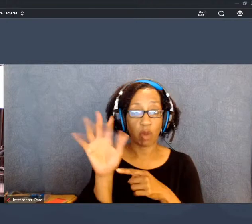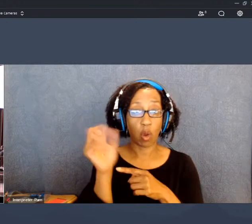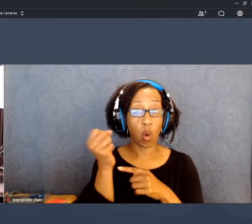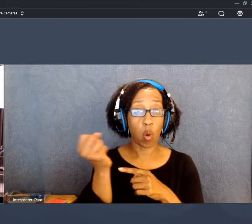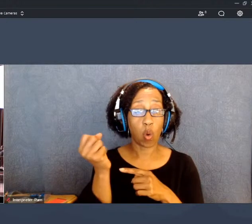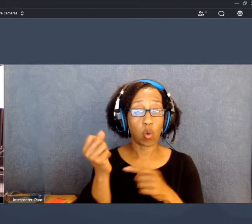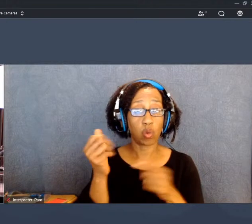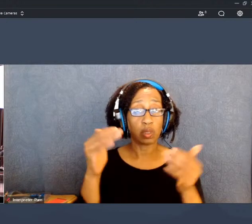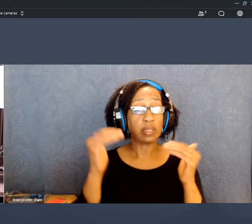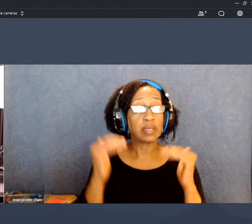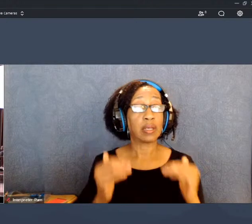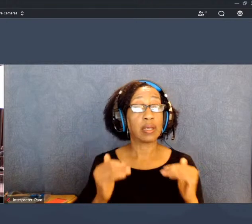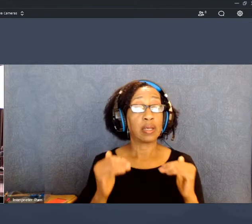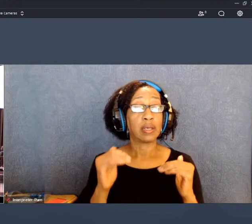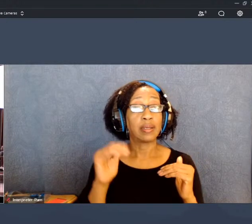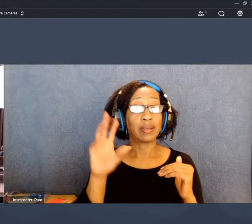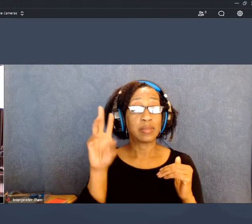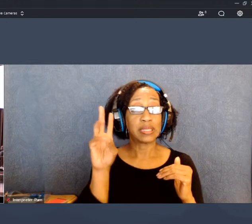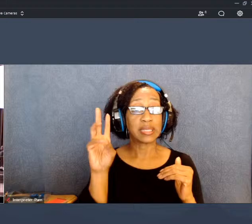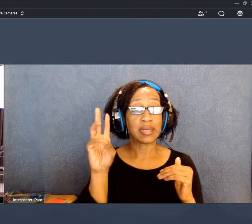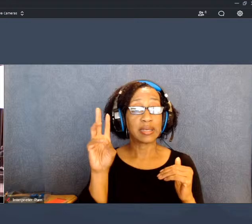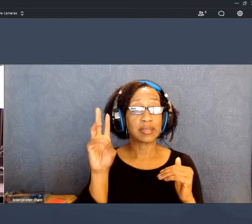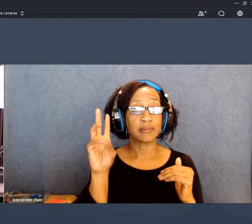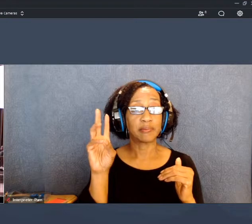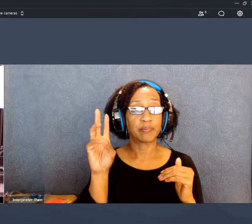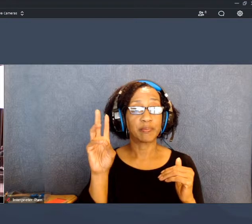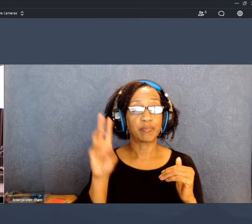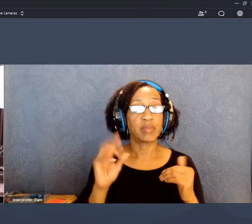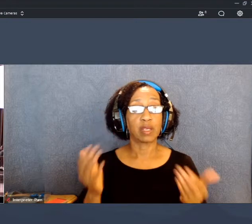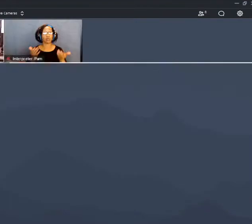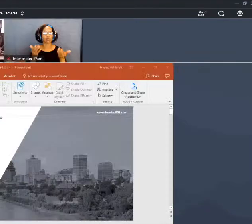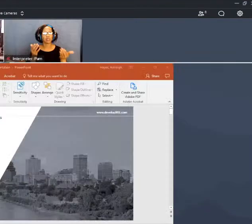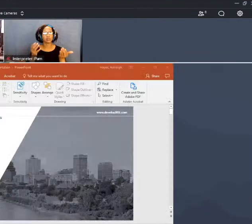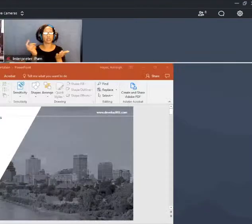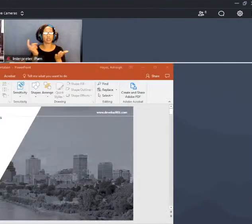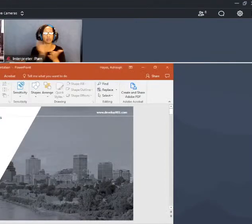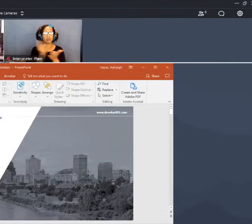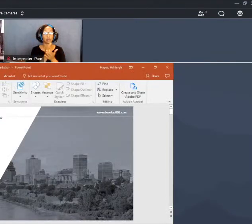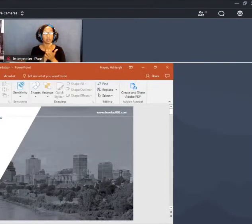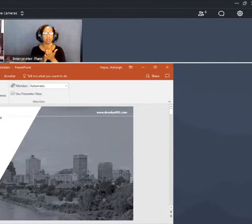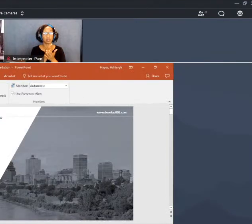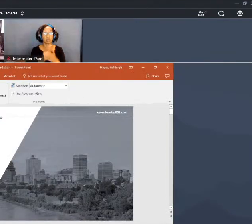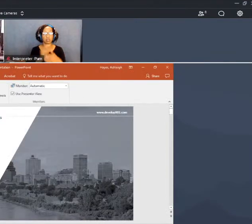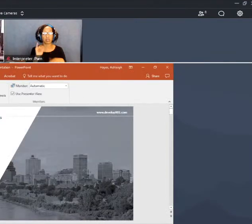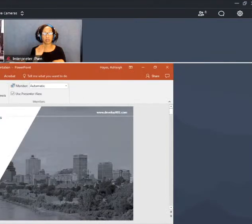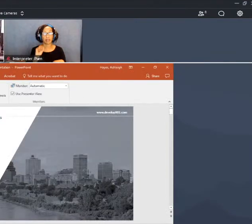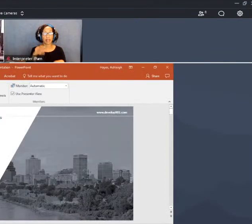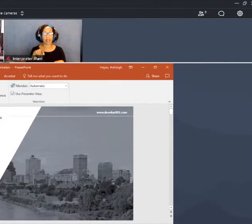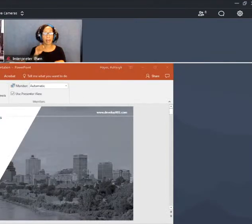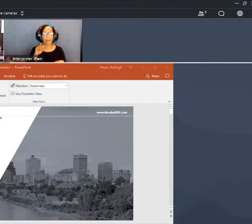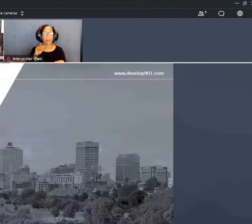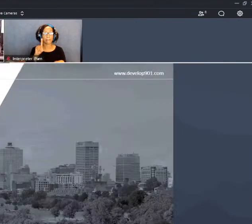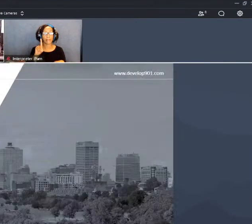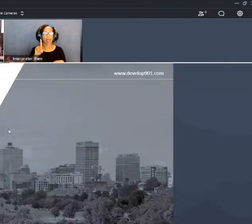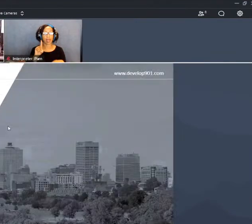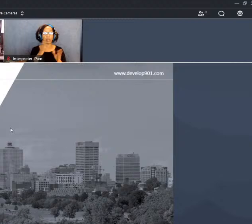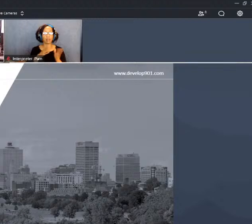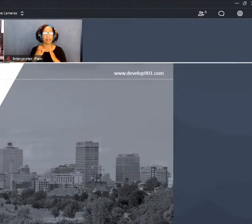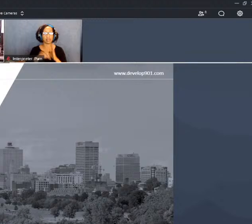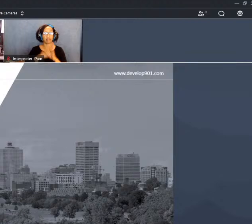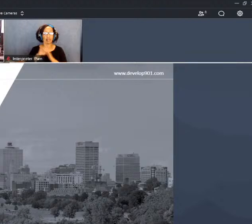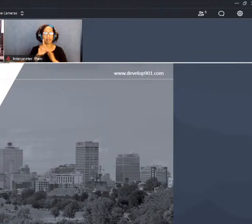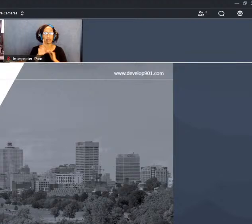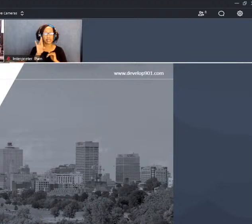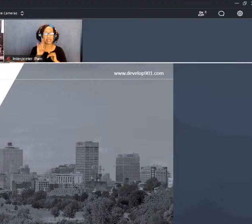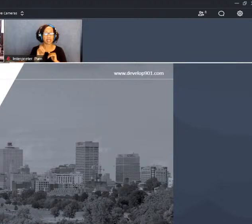Comptroller, call item 6. Item number 6 is a resolution approving the in-town plan development at